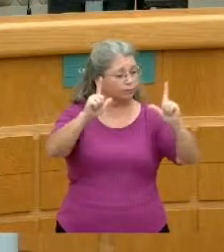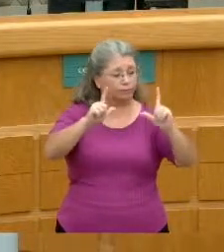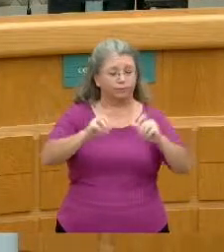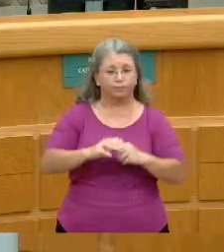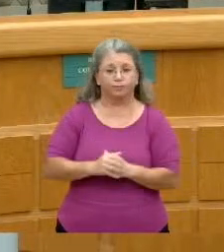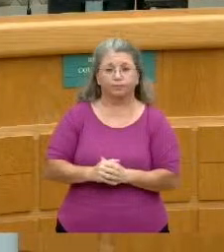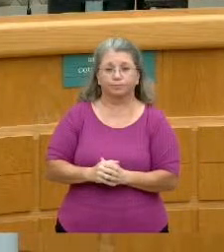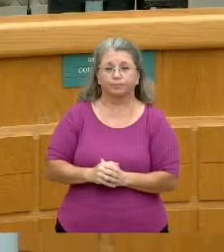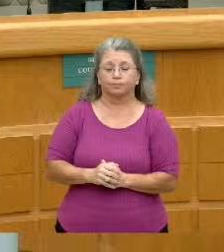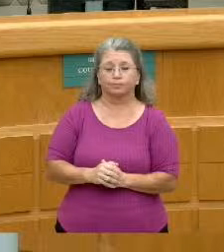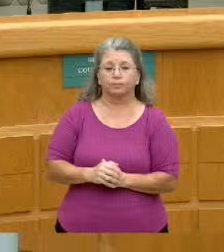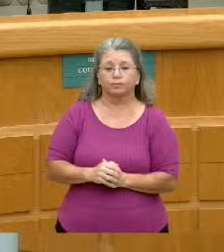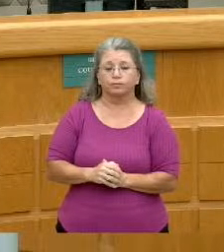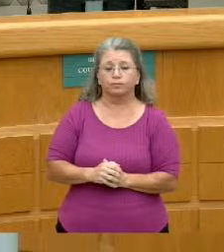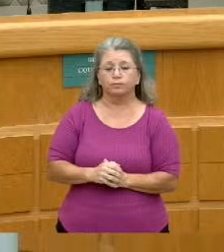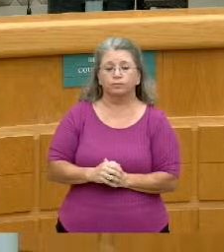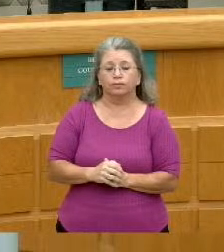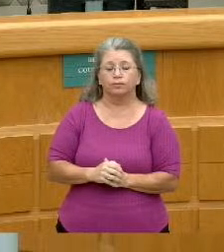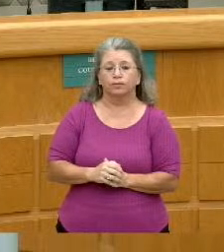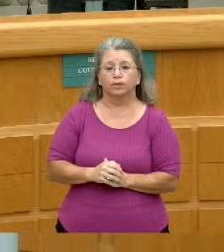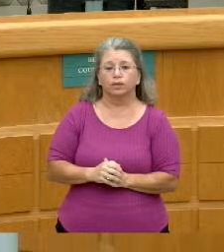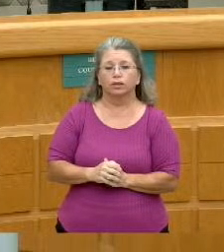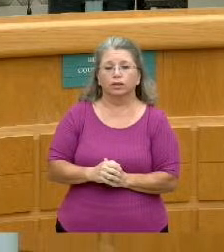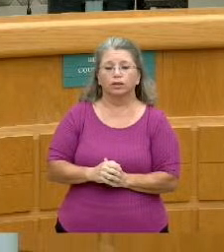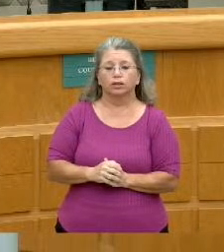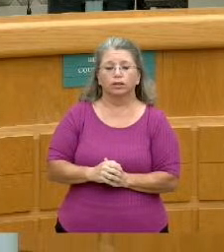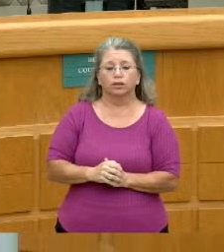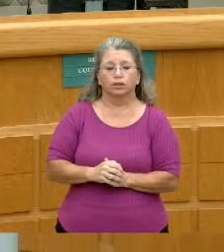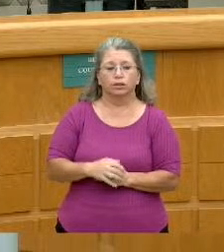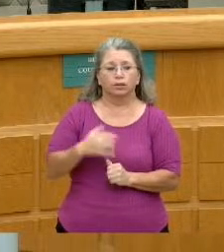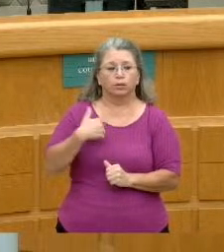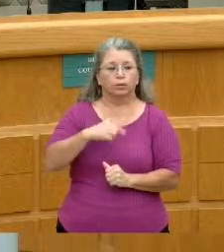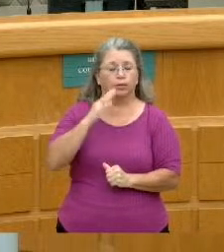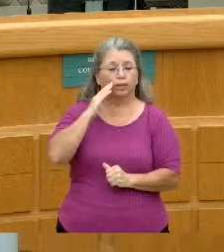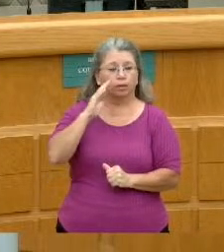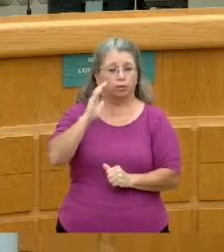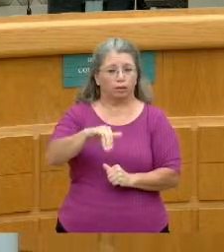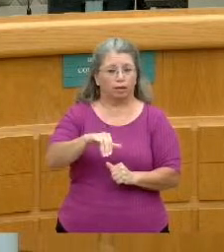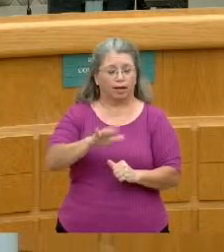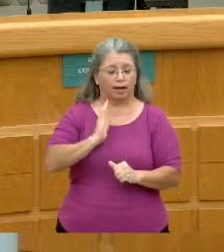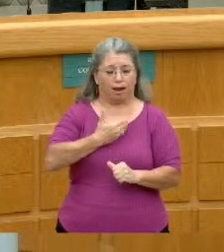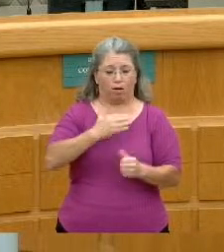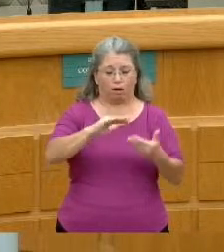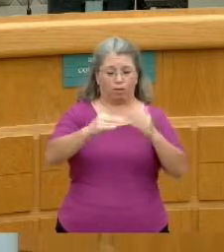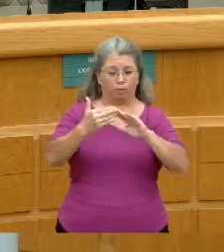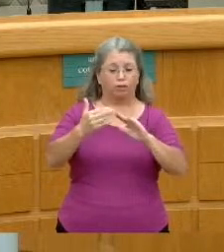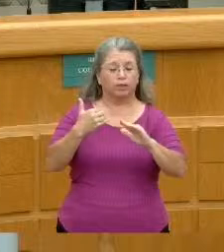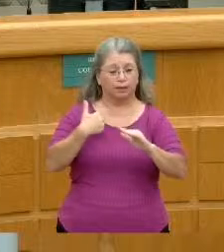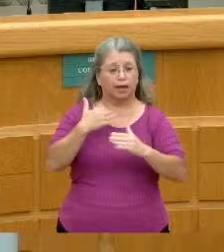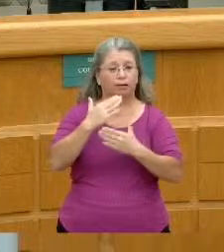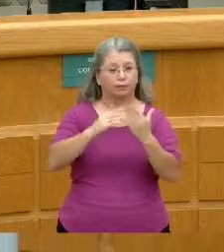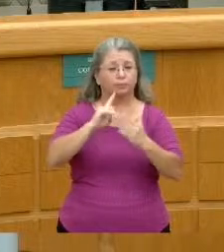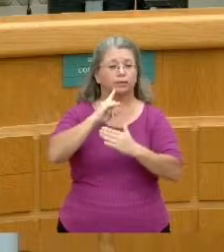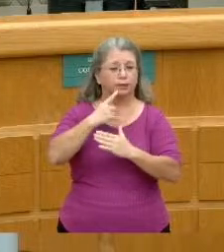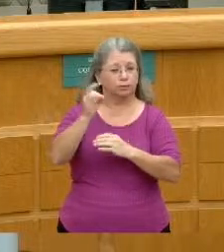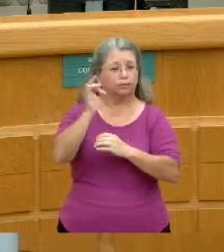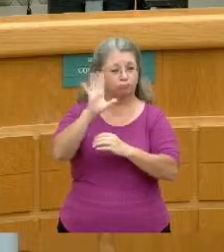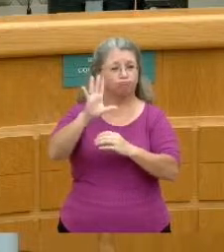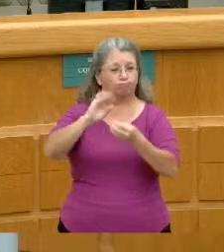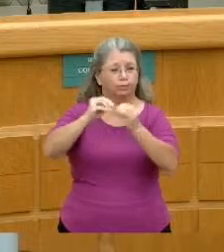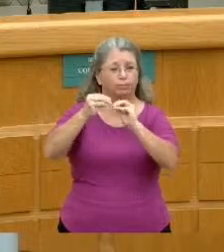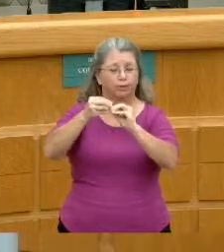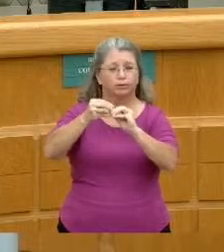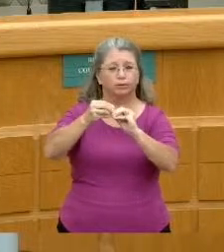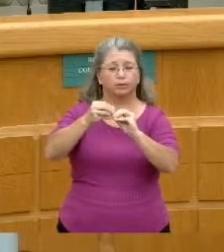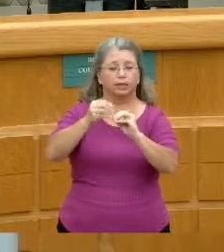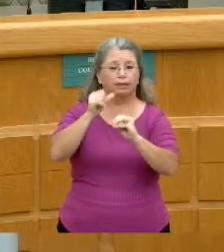So we know that as a community we've had some pretty significant numbers and new cases. Yesterday we had the highest